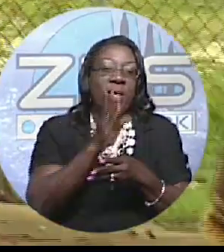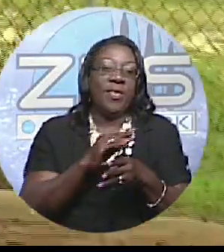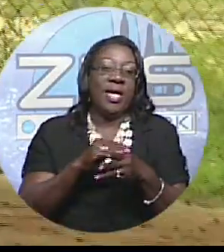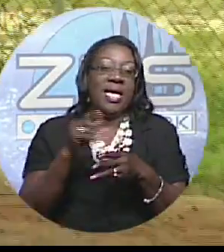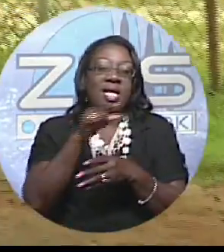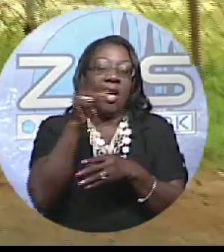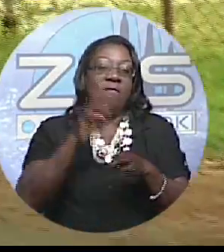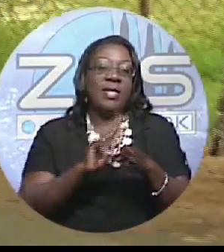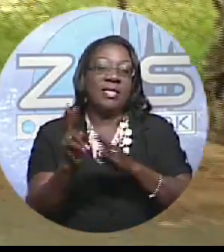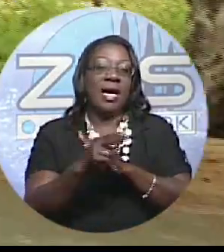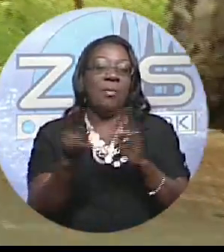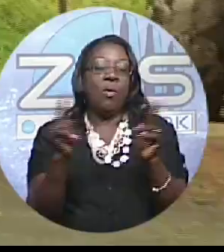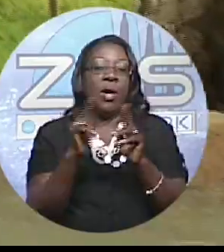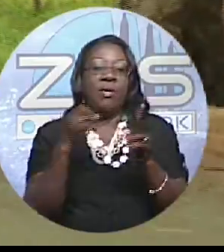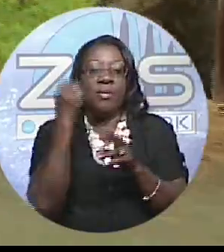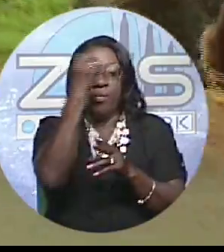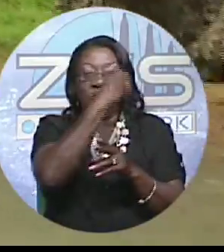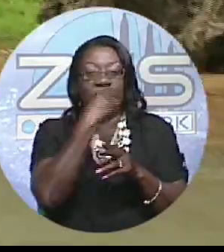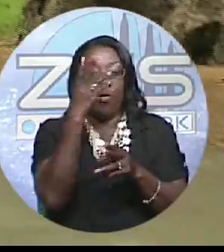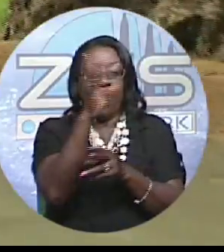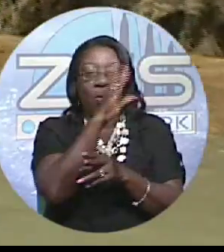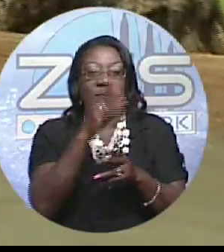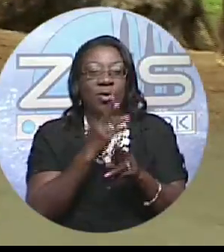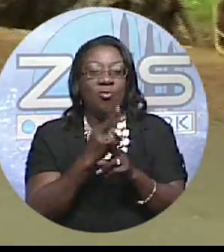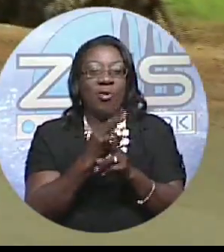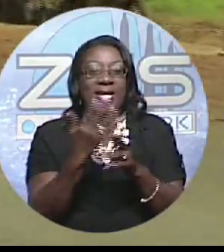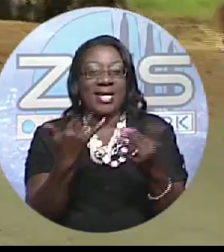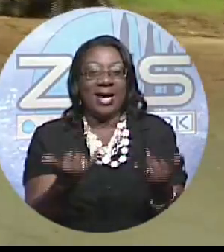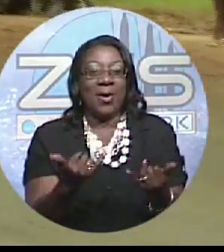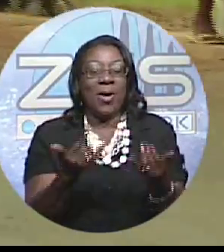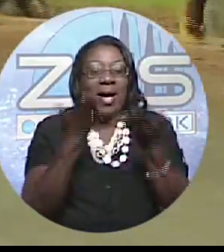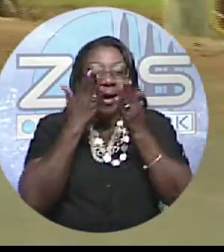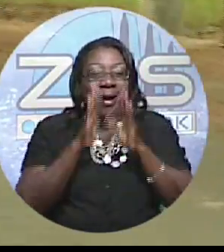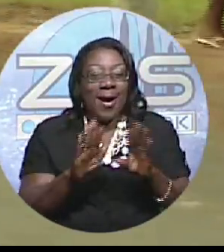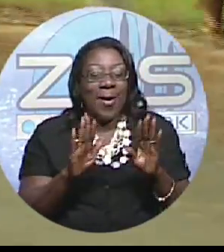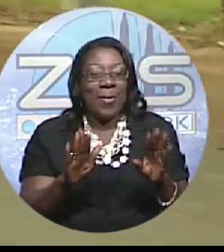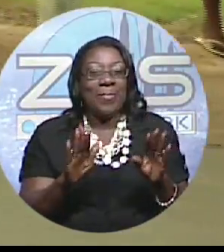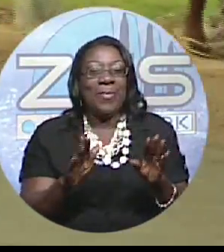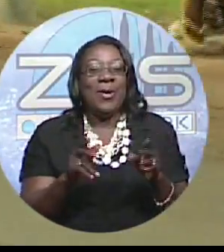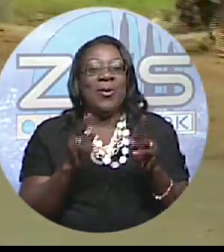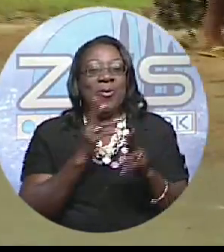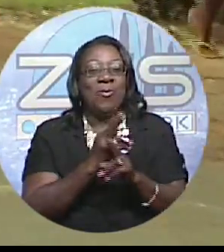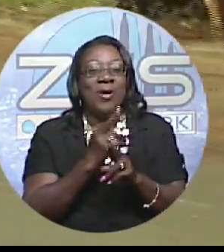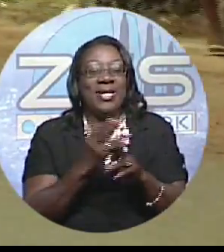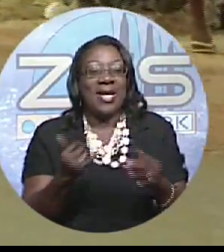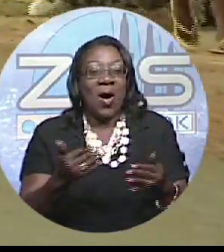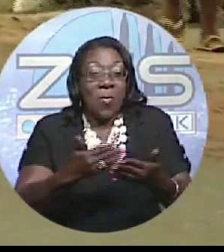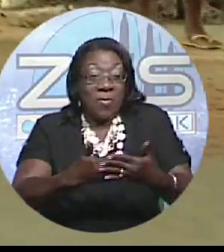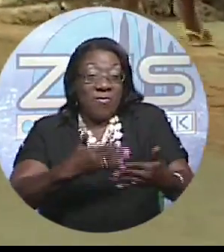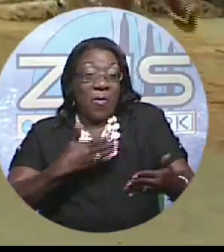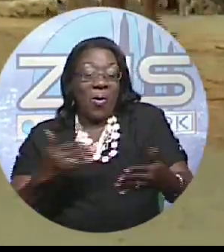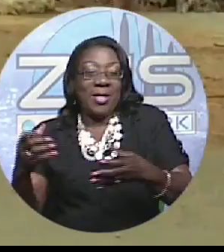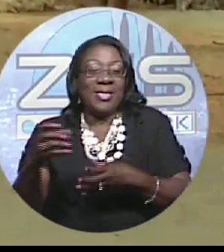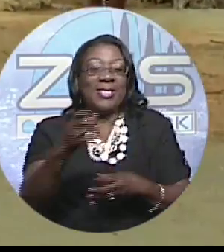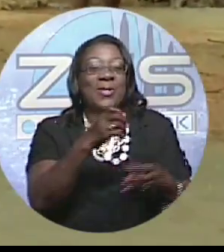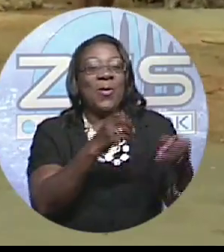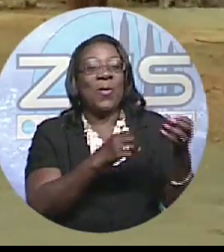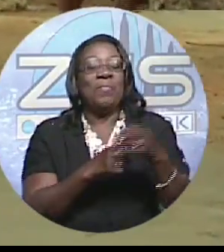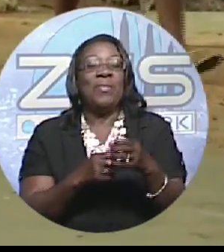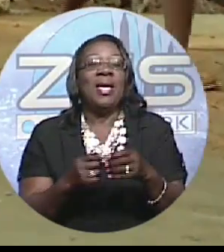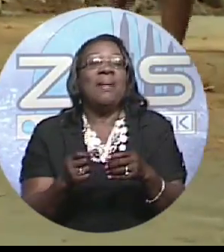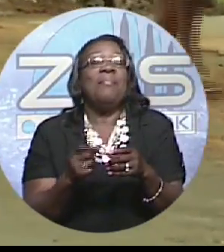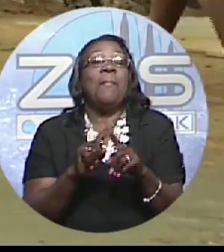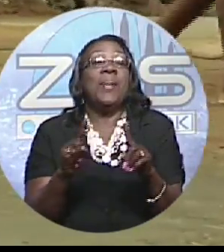beautiful. The atmosphere is of calm, of course, perhaps calm before the storm. But we are fully